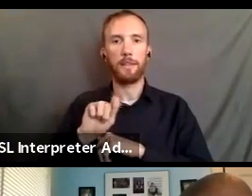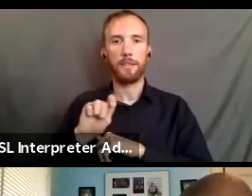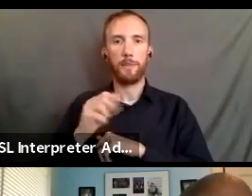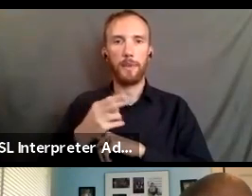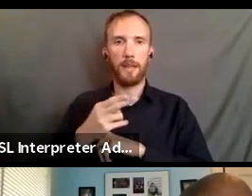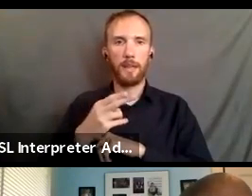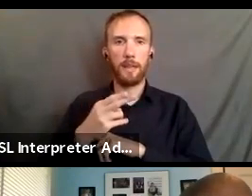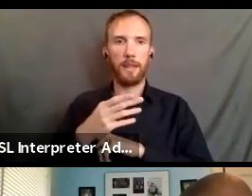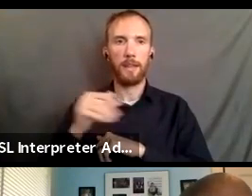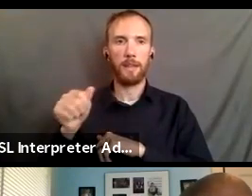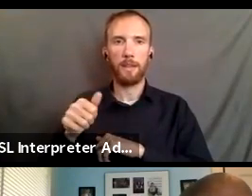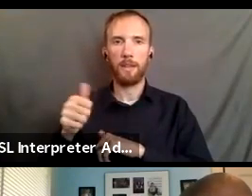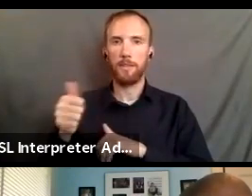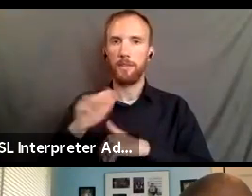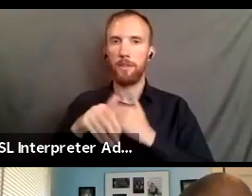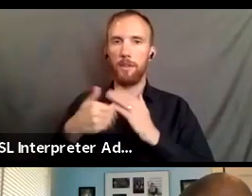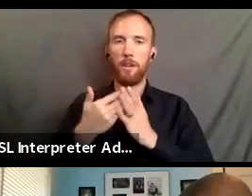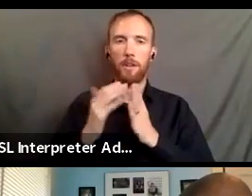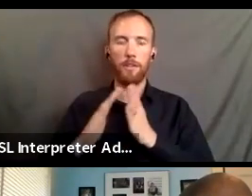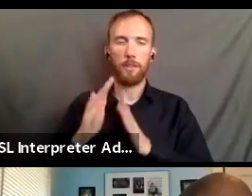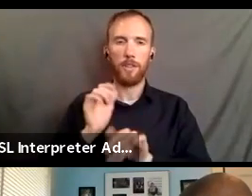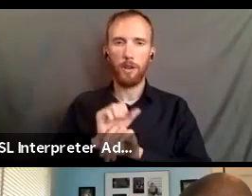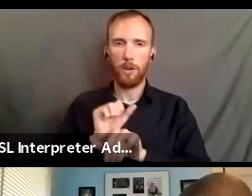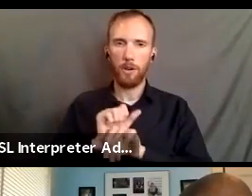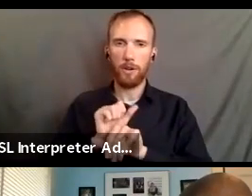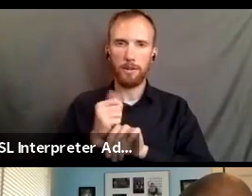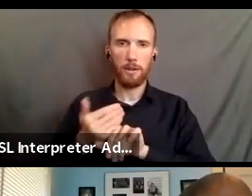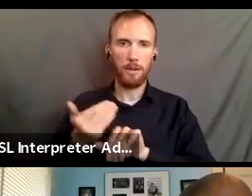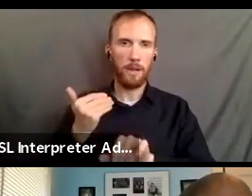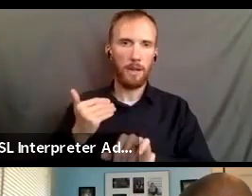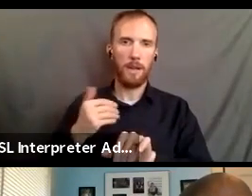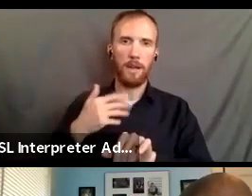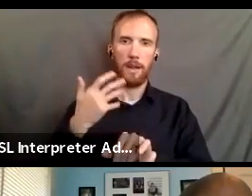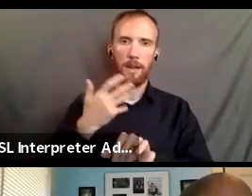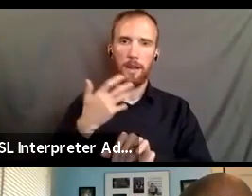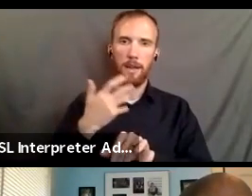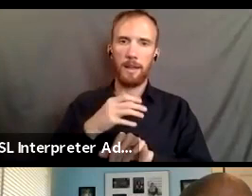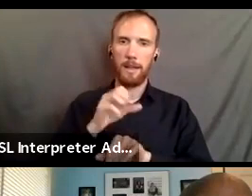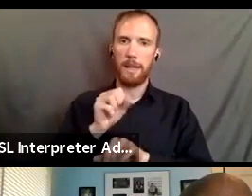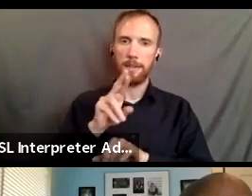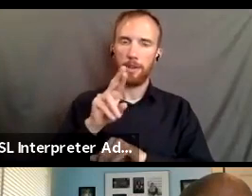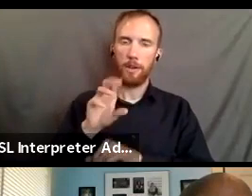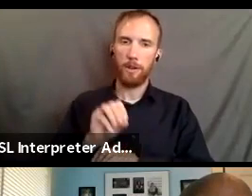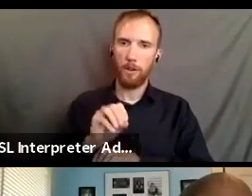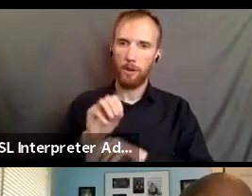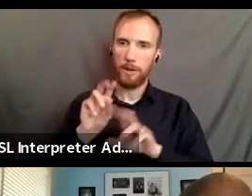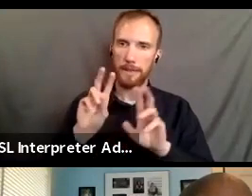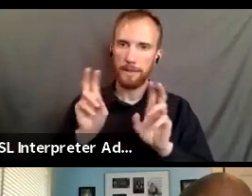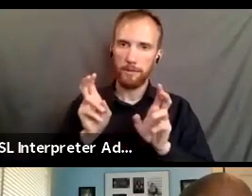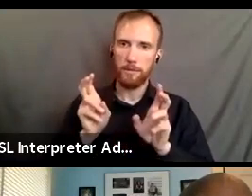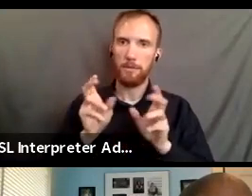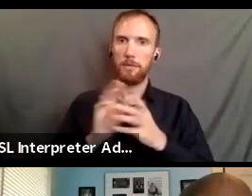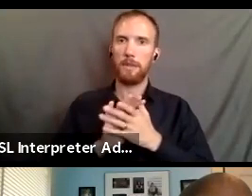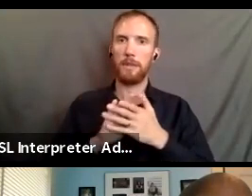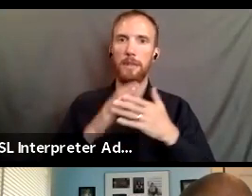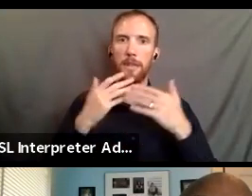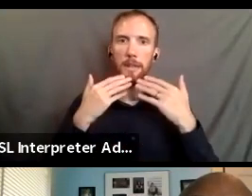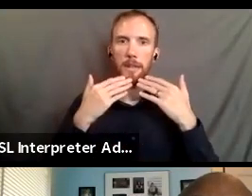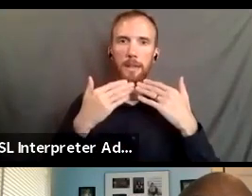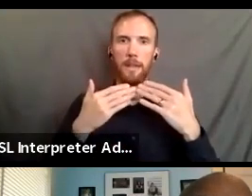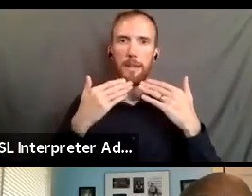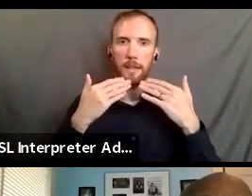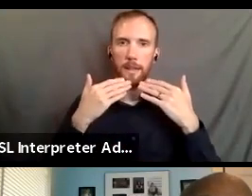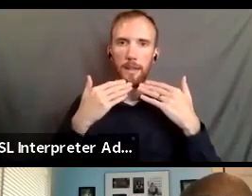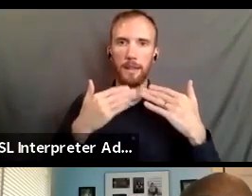work uh initial work um on the sro issue and for and thanks endo for